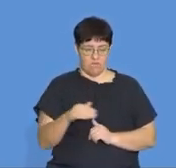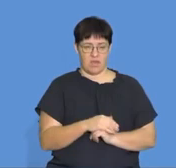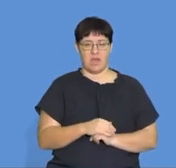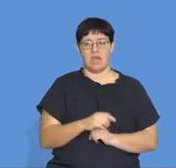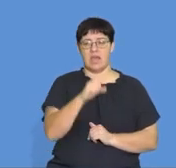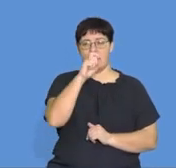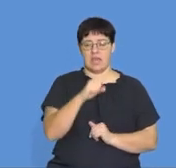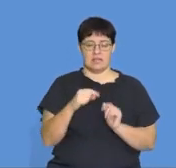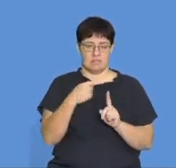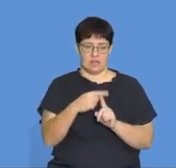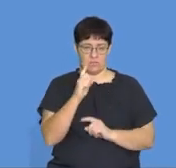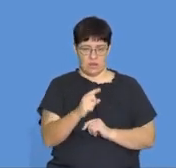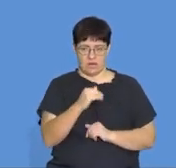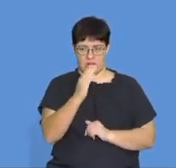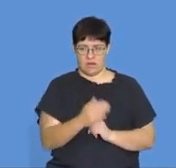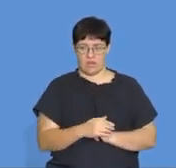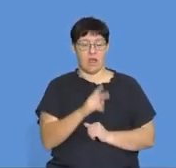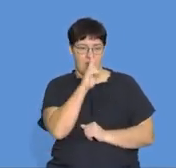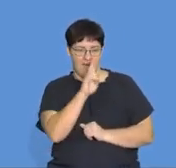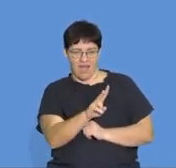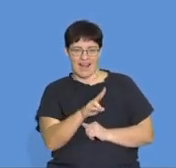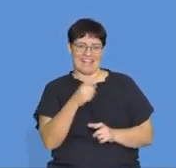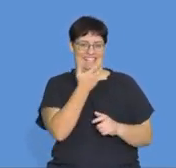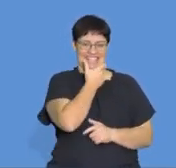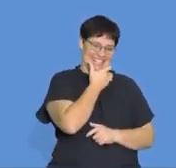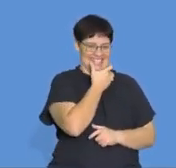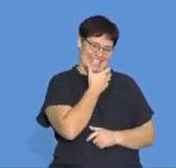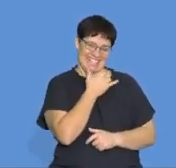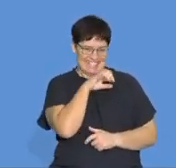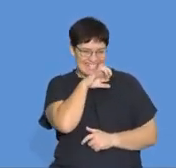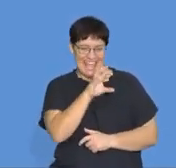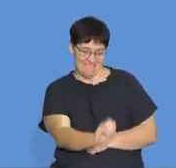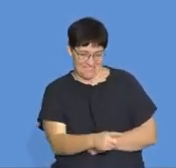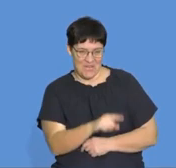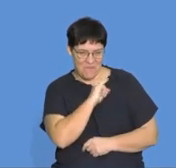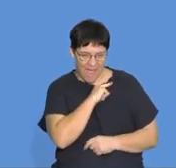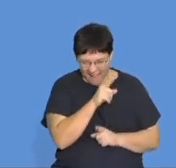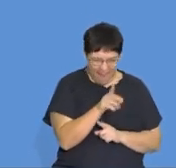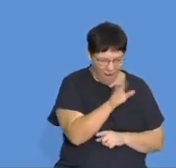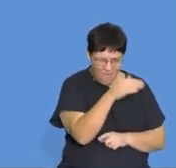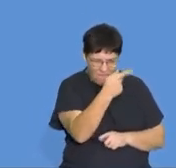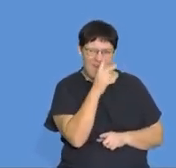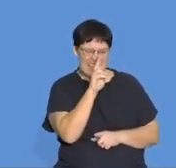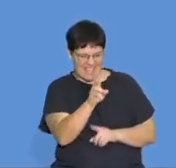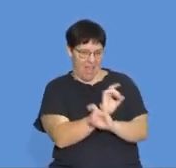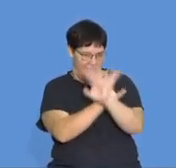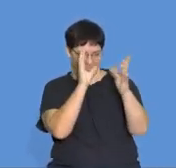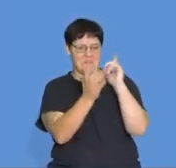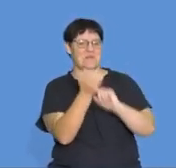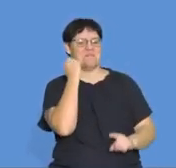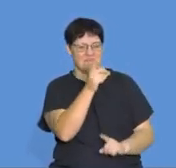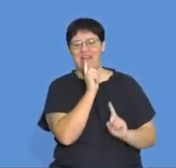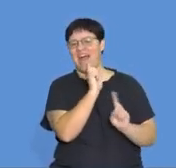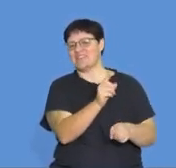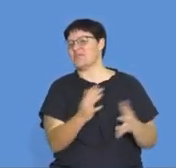of divided by x plus 1. I'm sure right now you are smiling there at home and thinking, hey, now I can see the light and I can